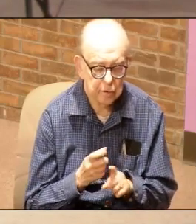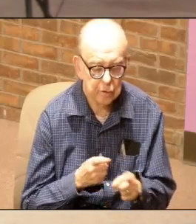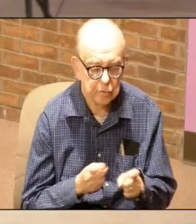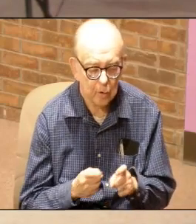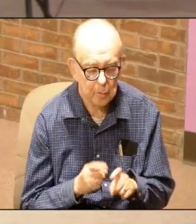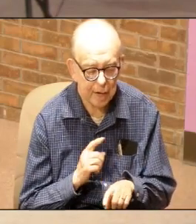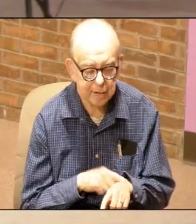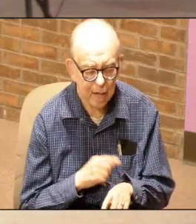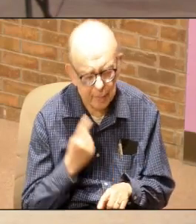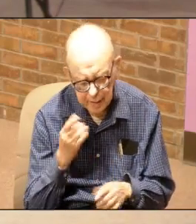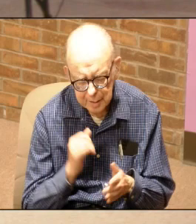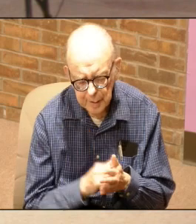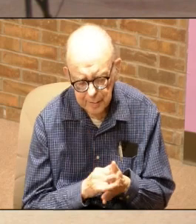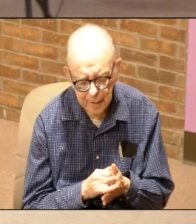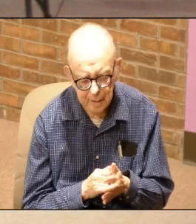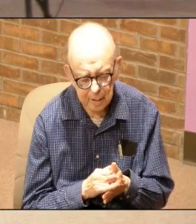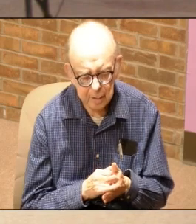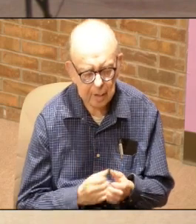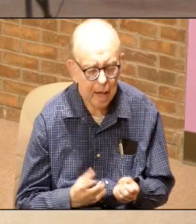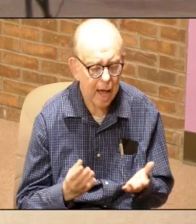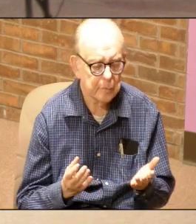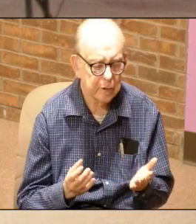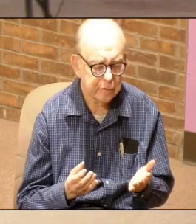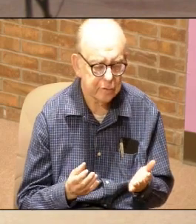Do you ever think about it?